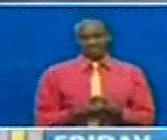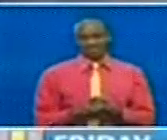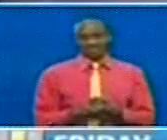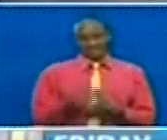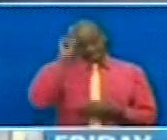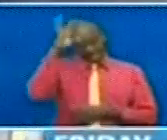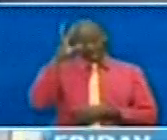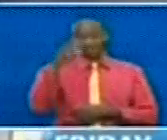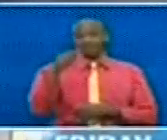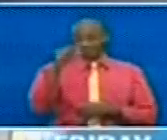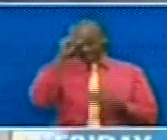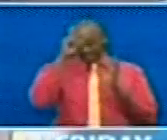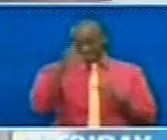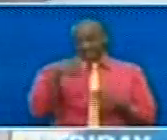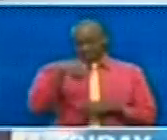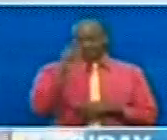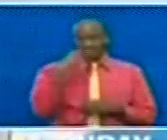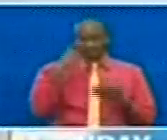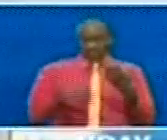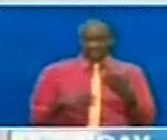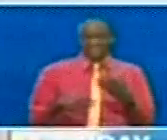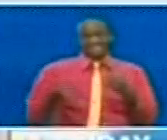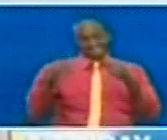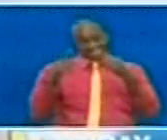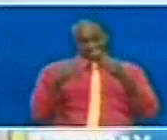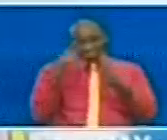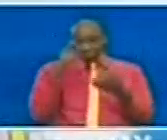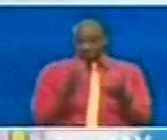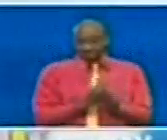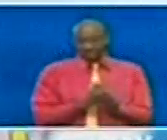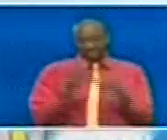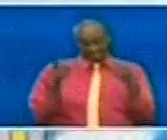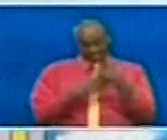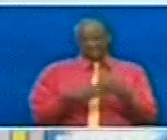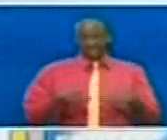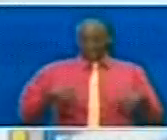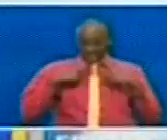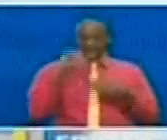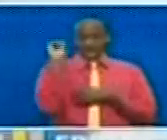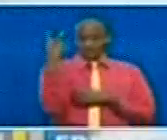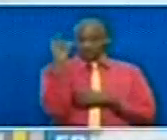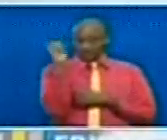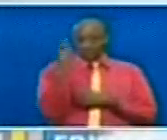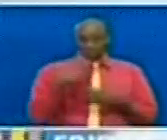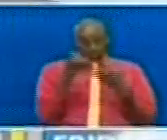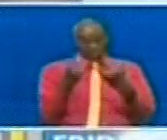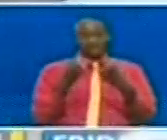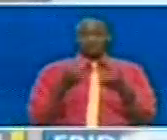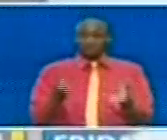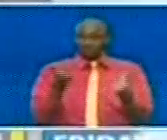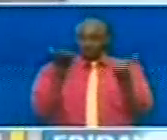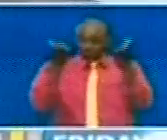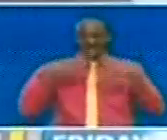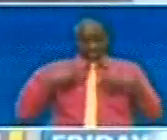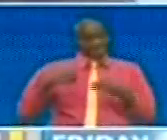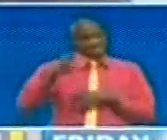Kiambu Governor William Kabogo today launched 6 advanced life support ambulances in an effort to improve the health sector in the